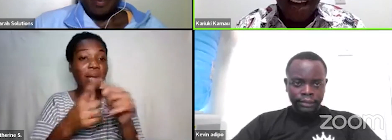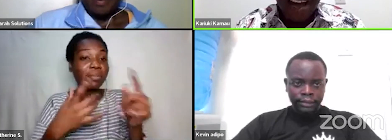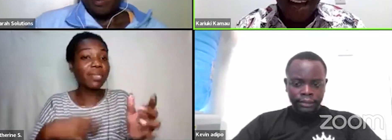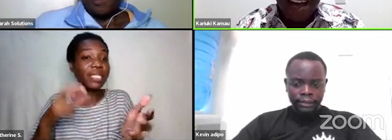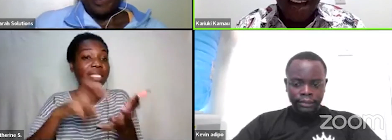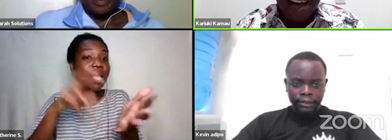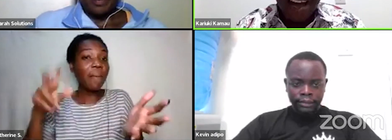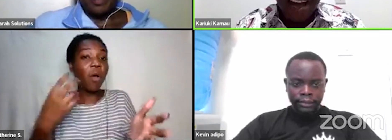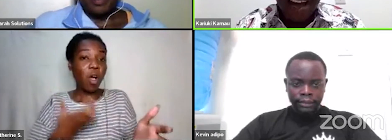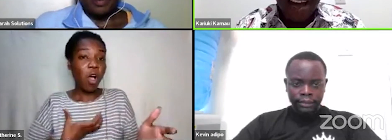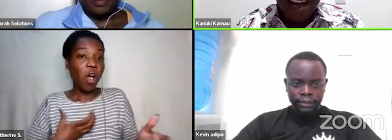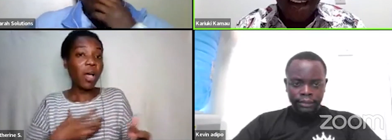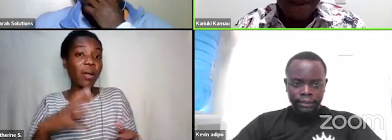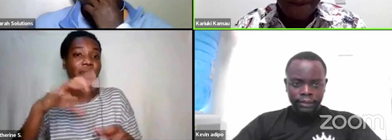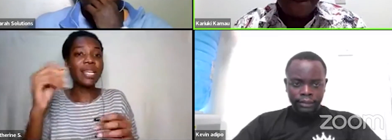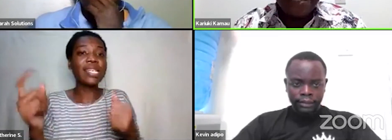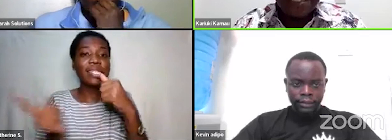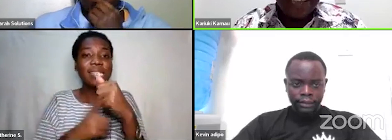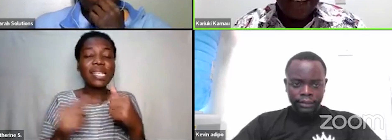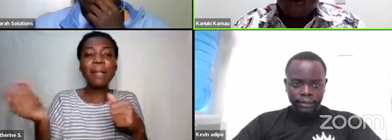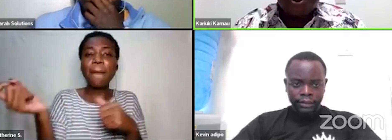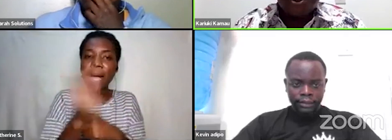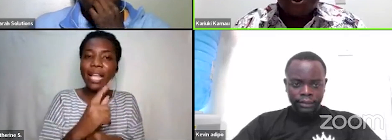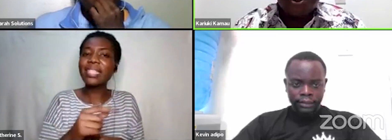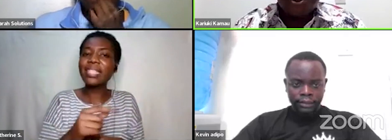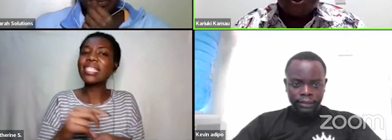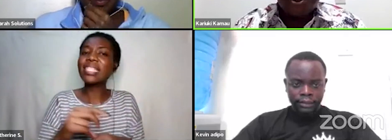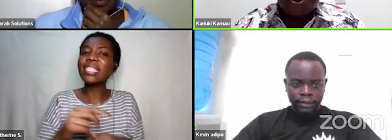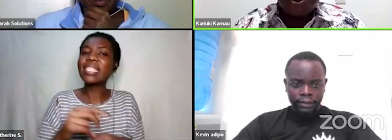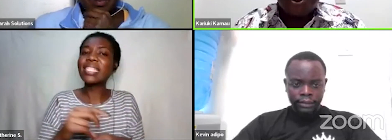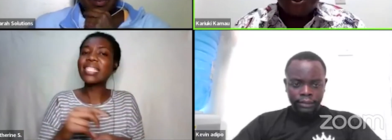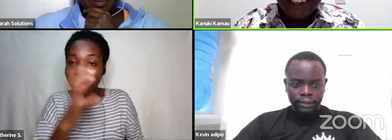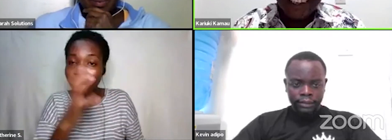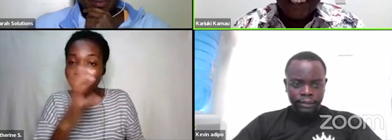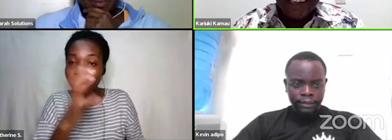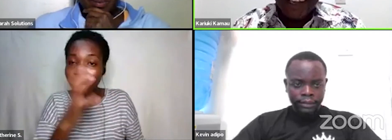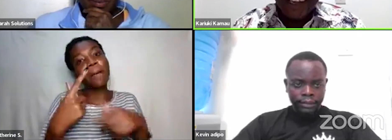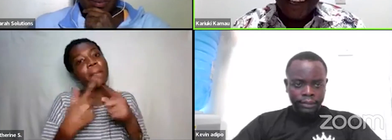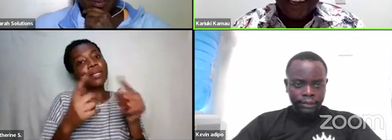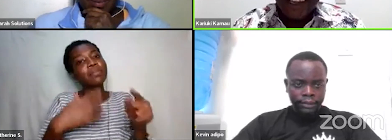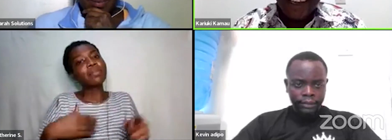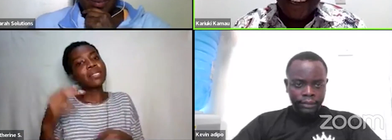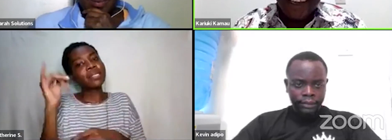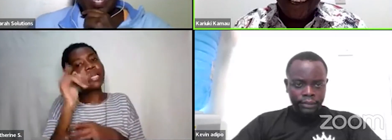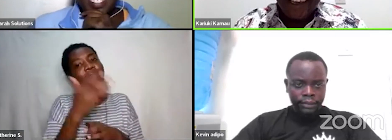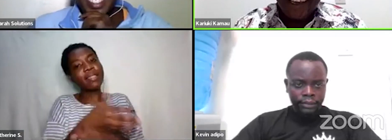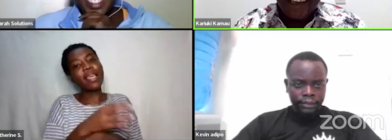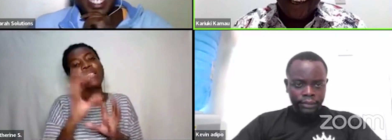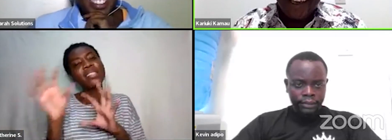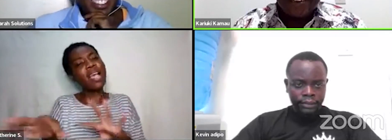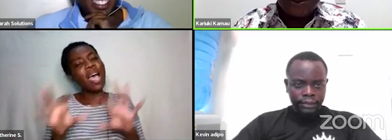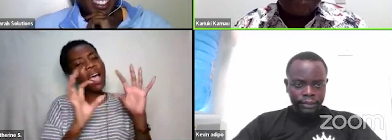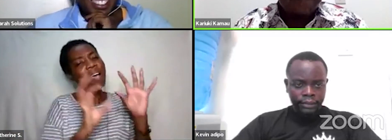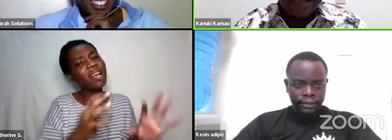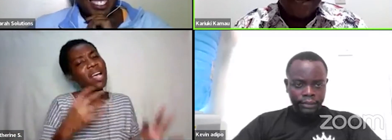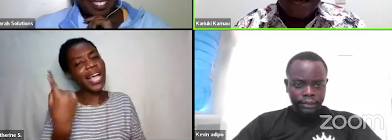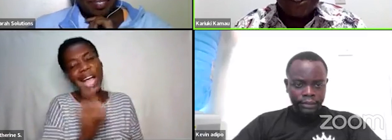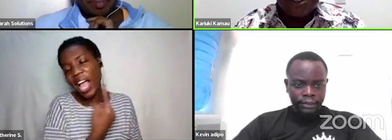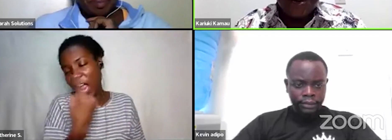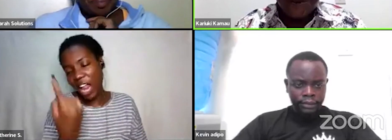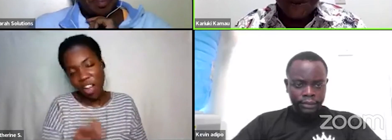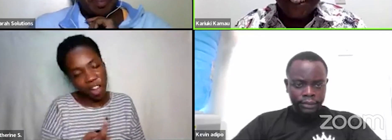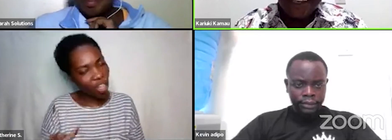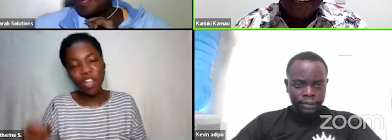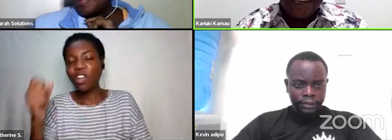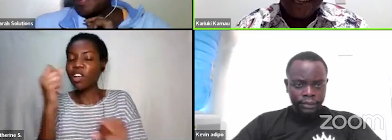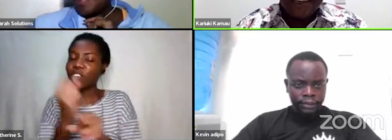6 months, no client showed up. But I was patient there, suffering alone, doing my